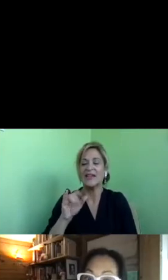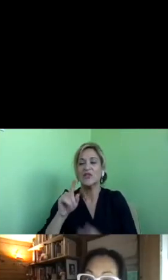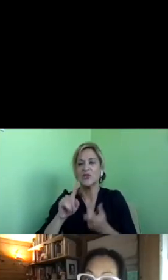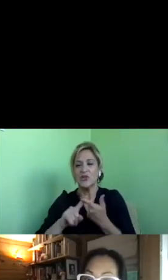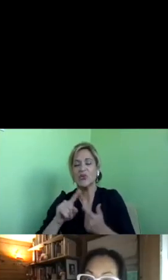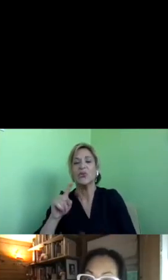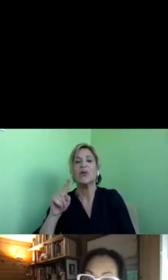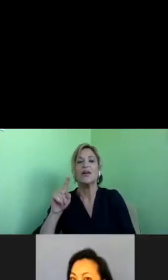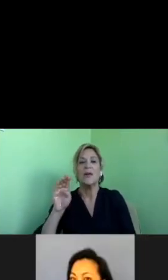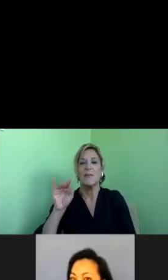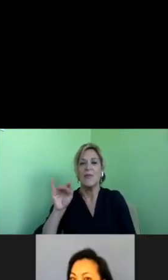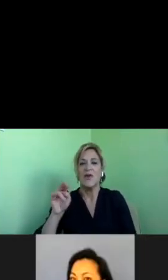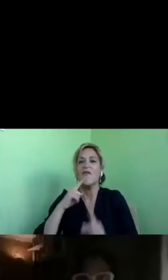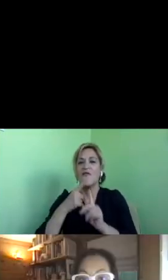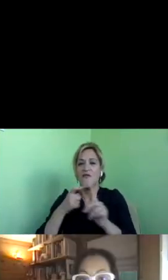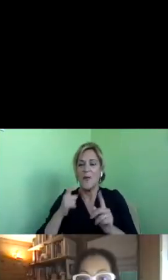Fierce Pussy.